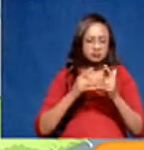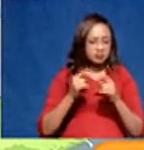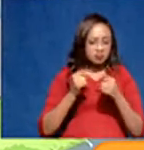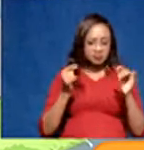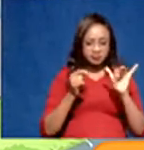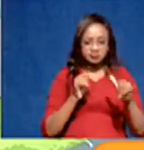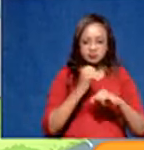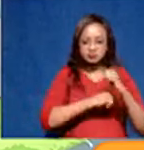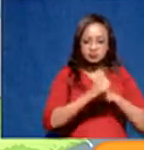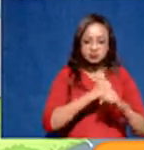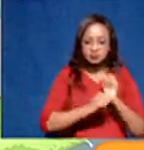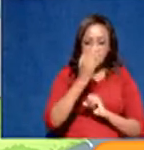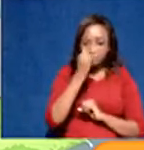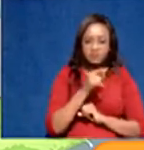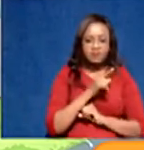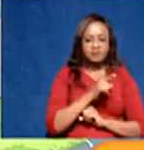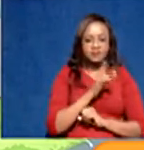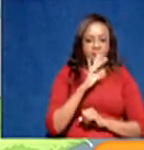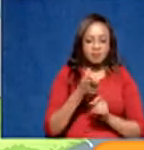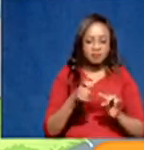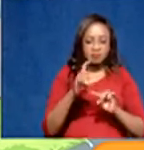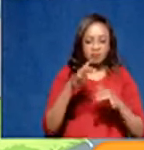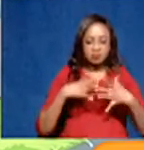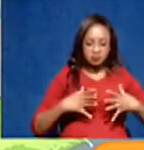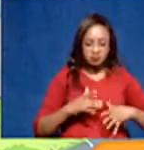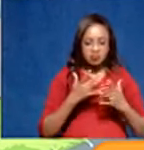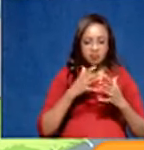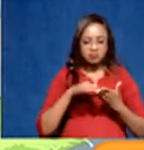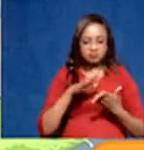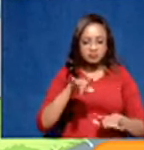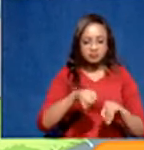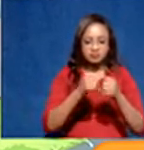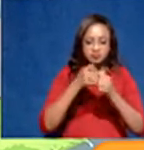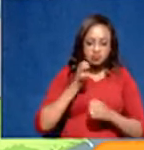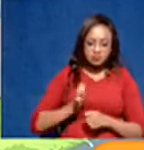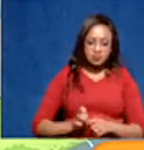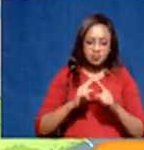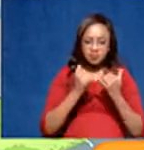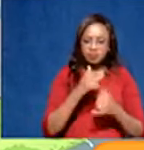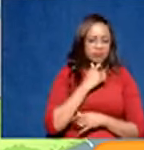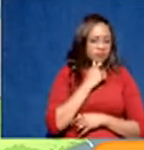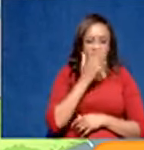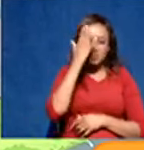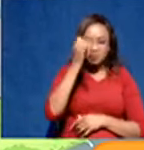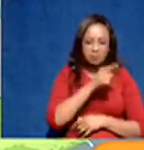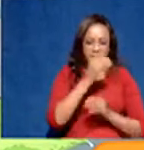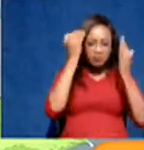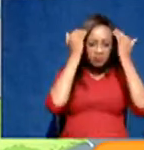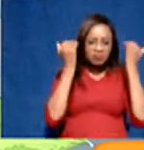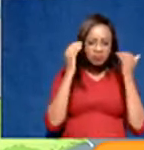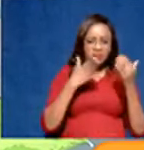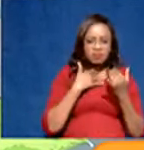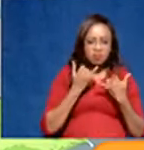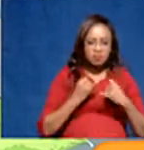the move, saying it will lead to an increase in unethical practices, questioning why the Judiciary was quick to implement the plan